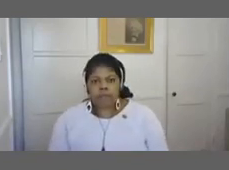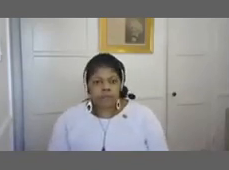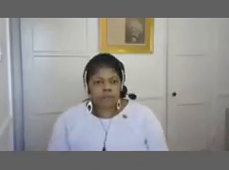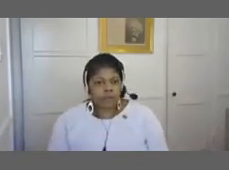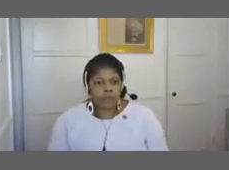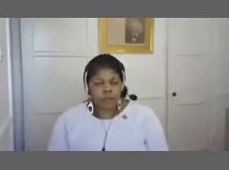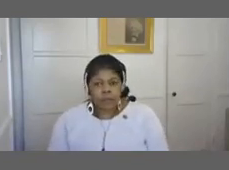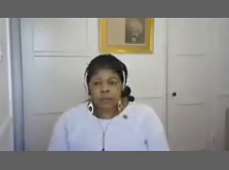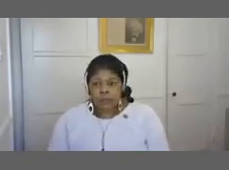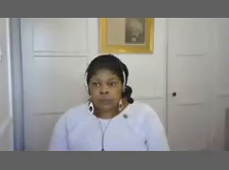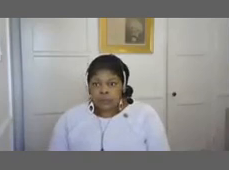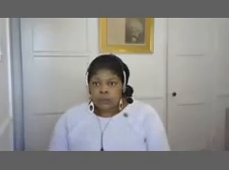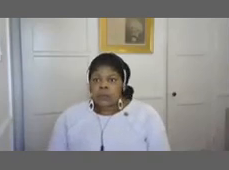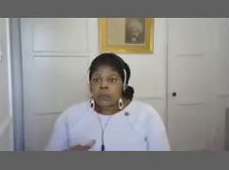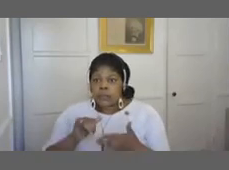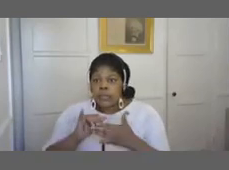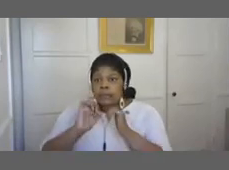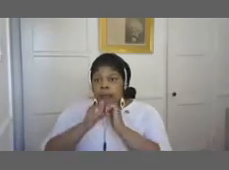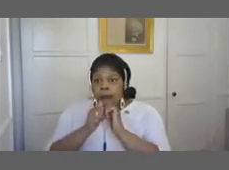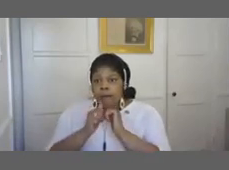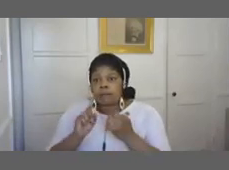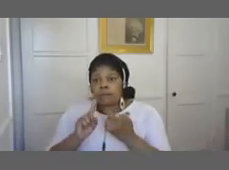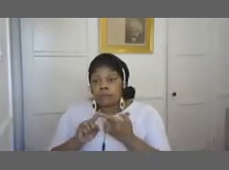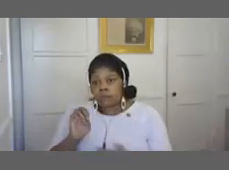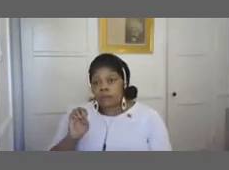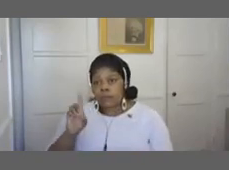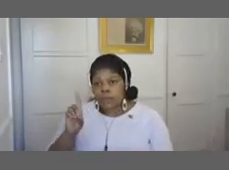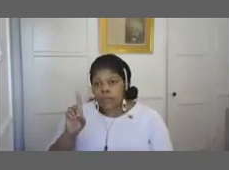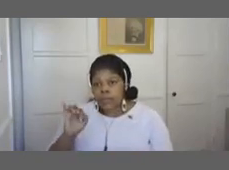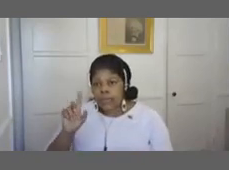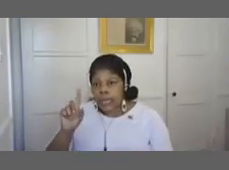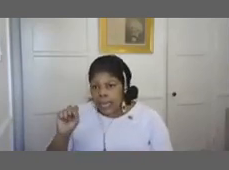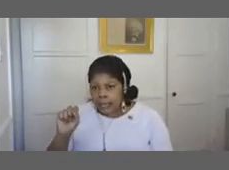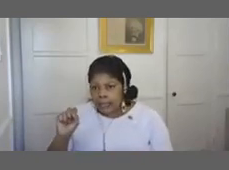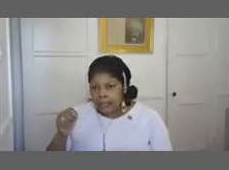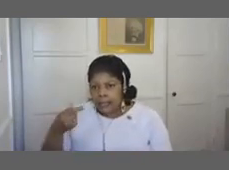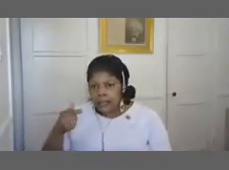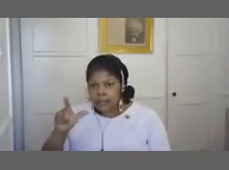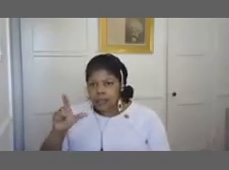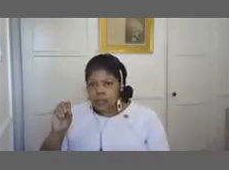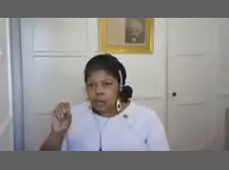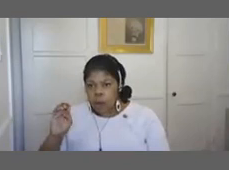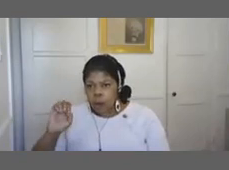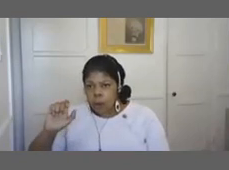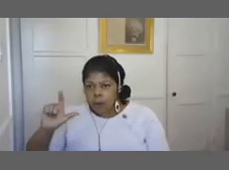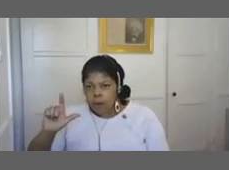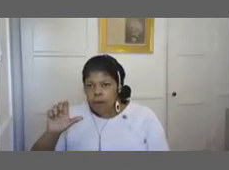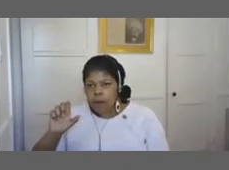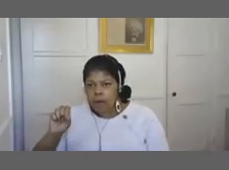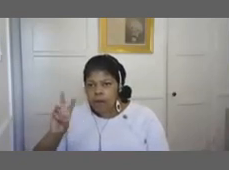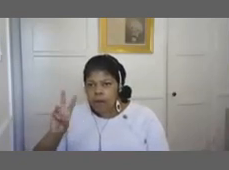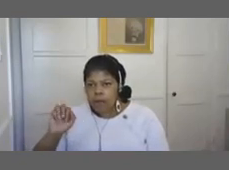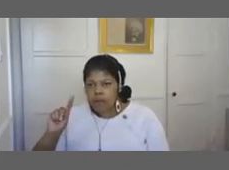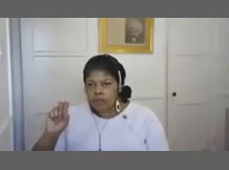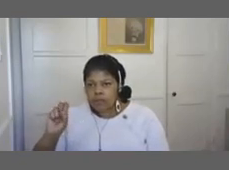So those were editing global swatches. Very important to understand the difference between global and non-global.